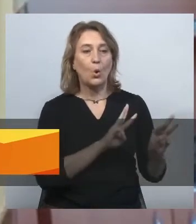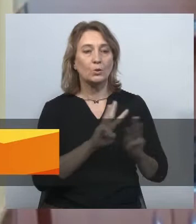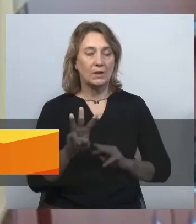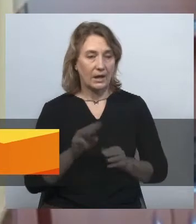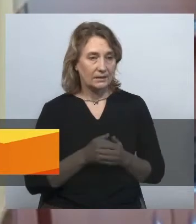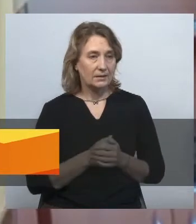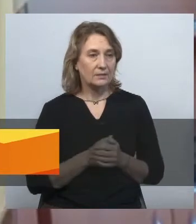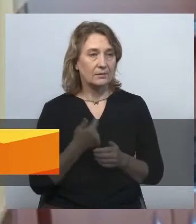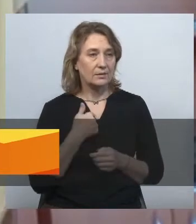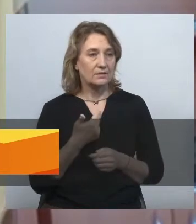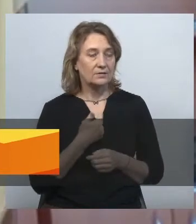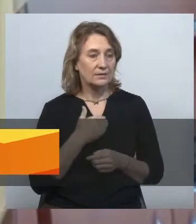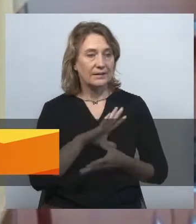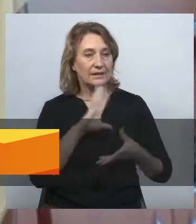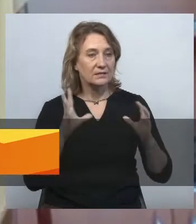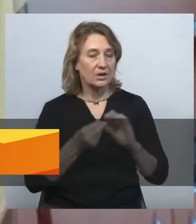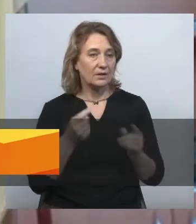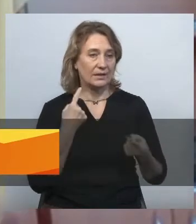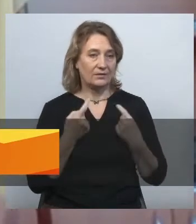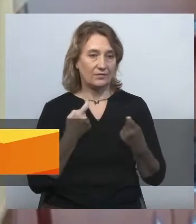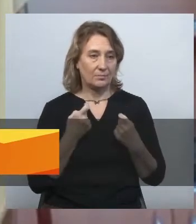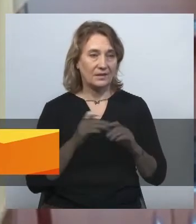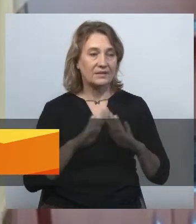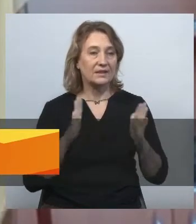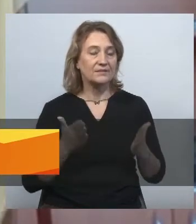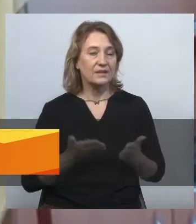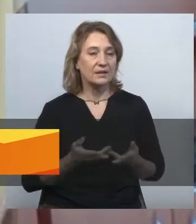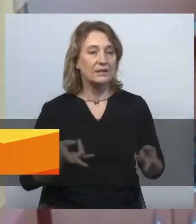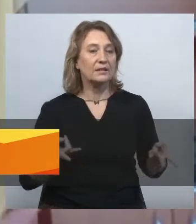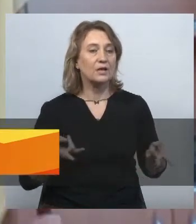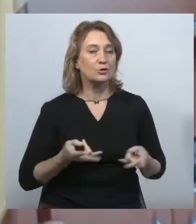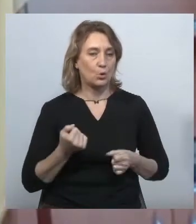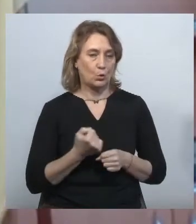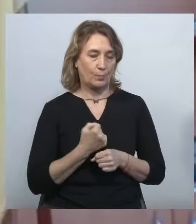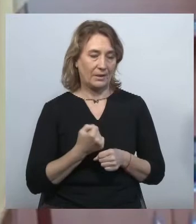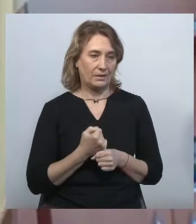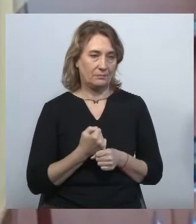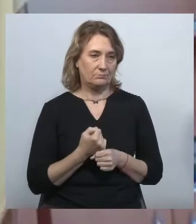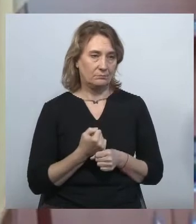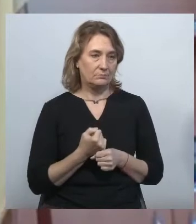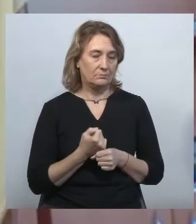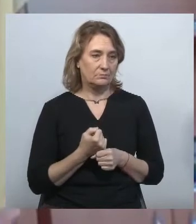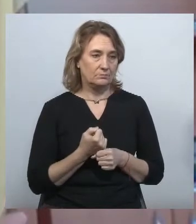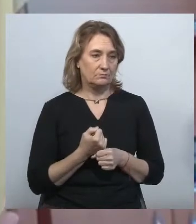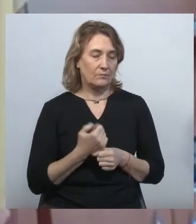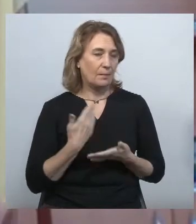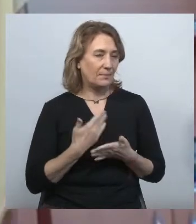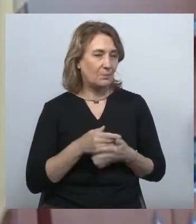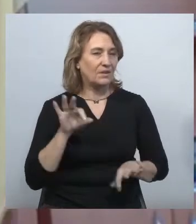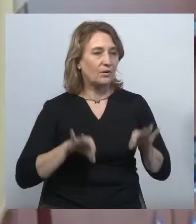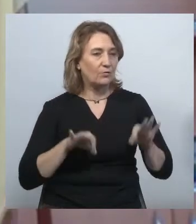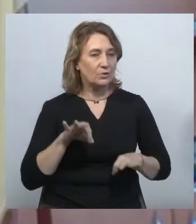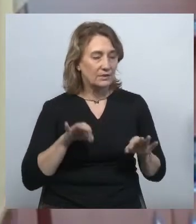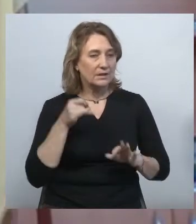this information on this research. Now, I would like to provide you general information why we actually carried